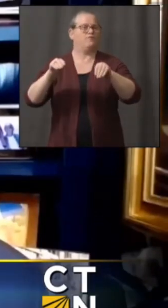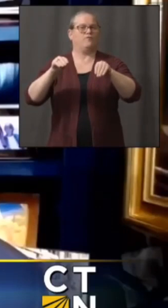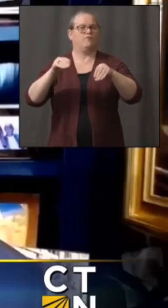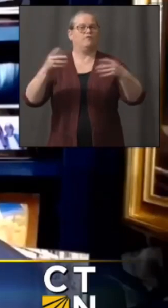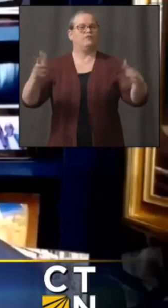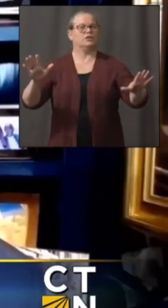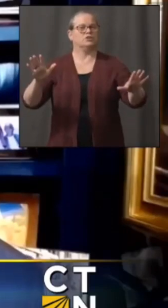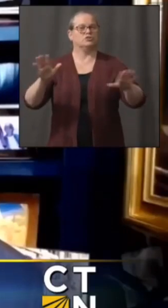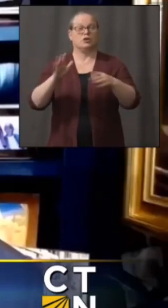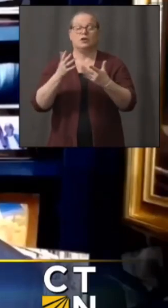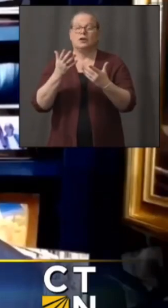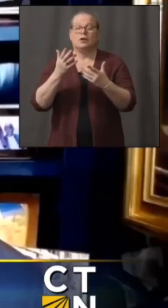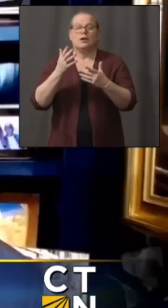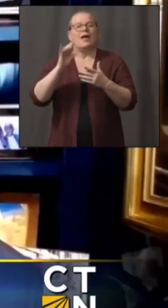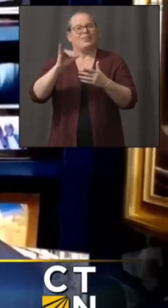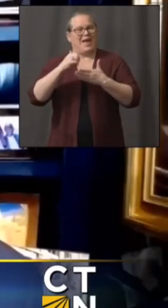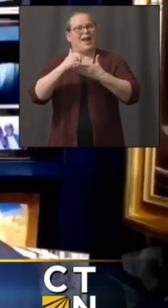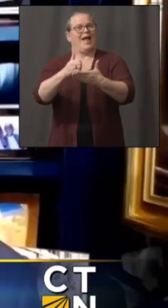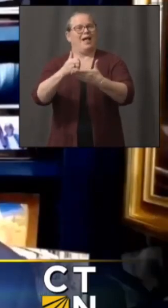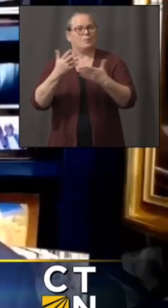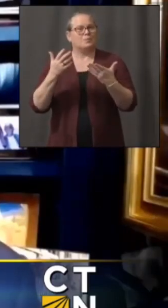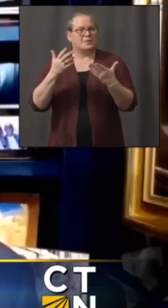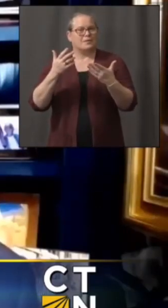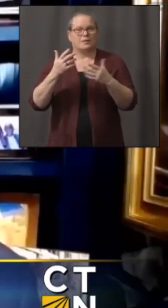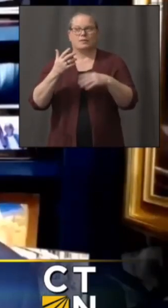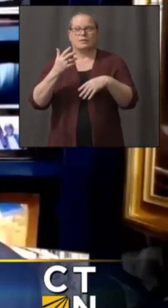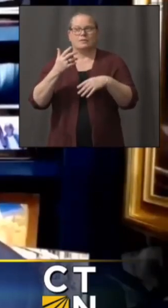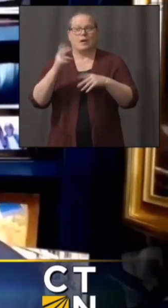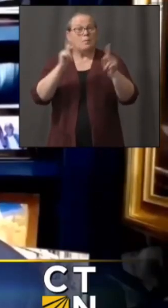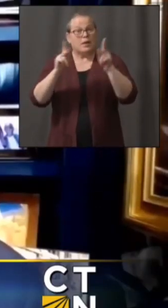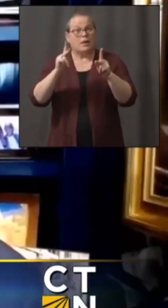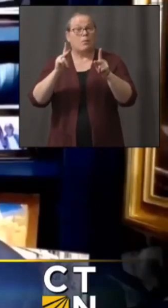not seeing how many people are at a table. You're not seeing whether,